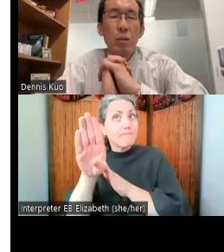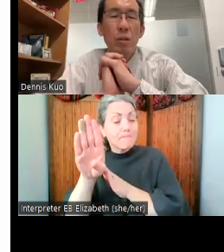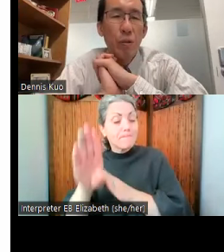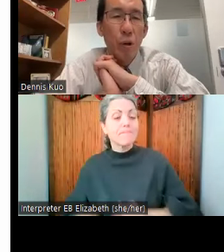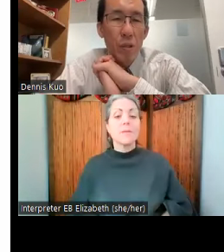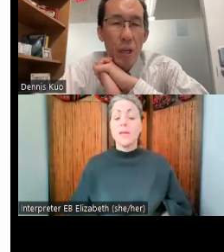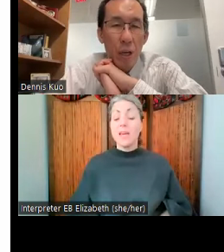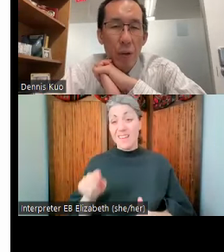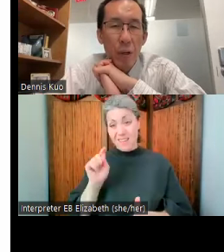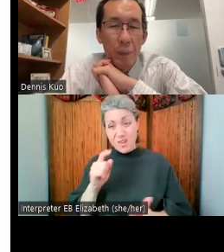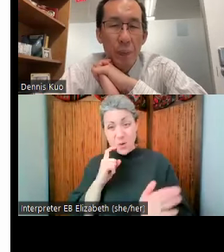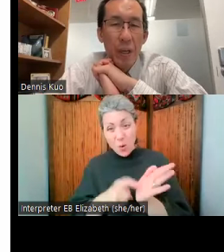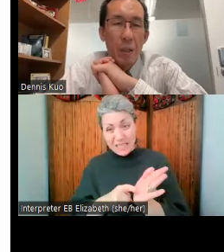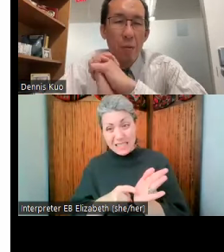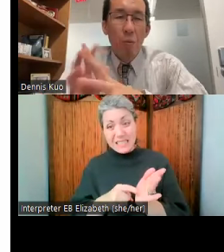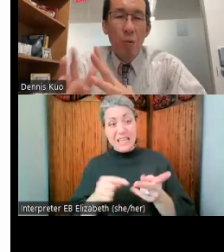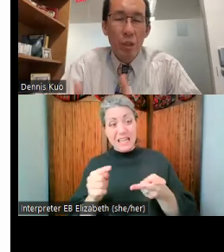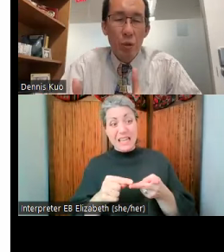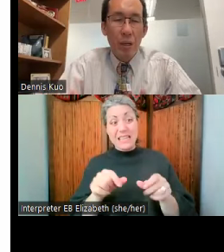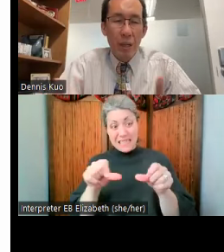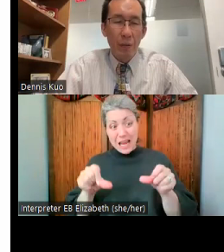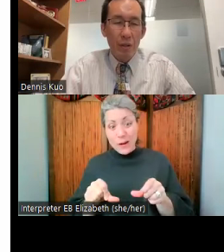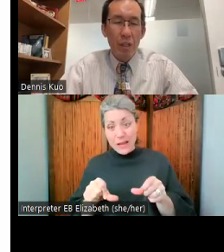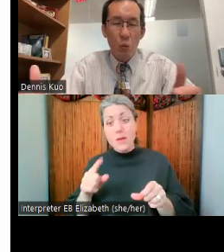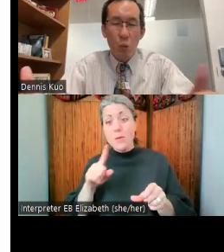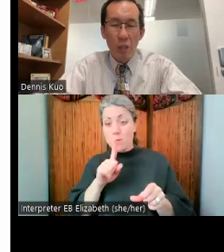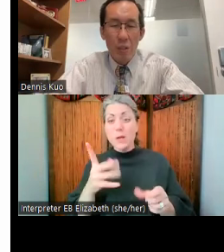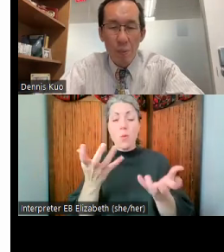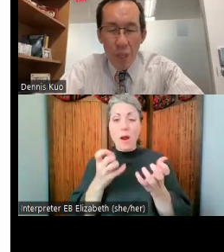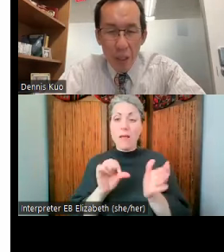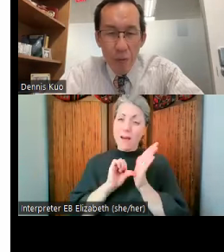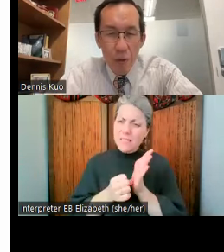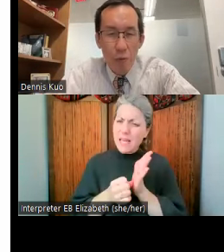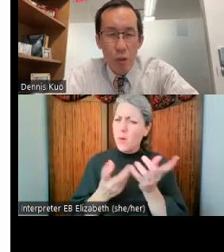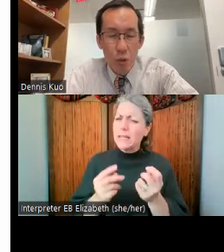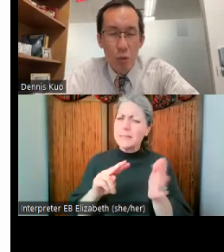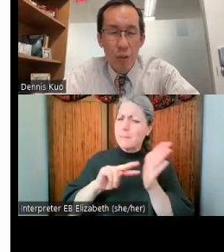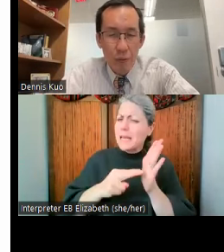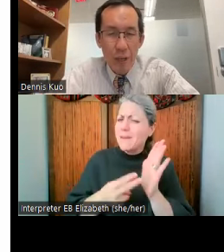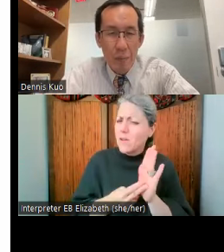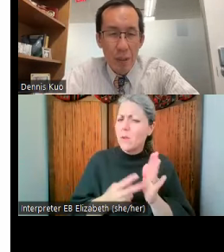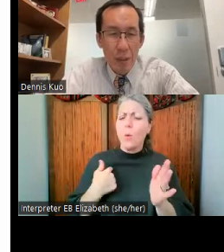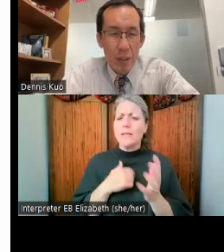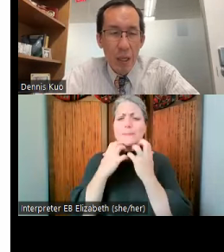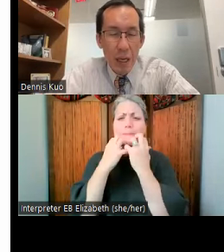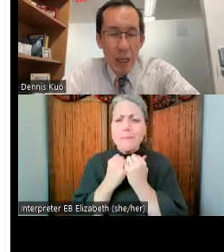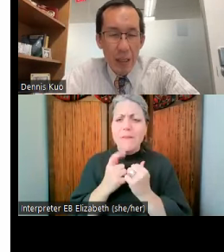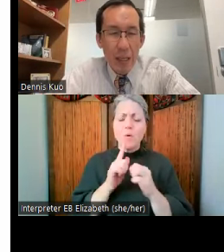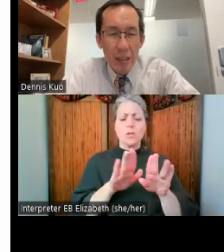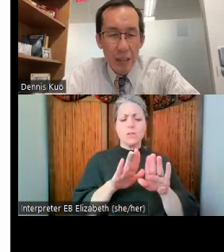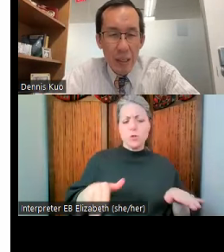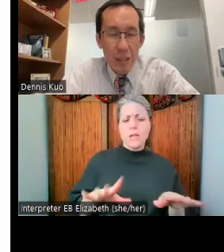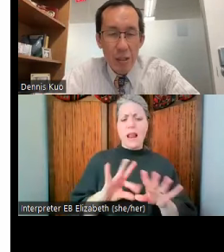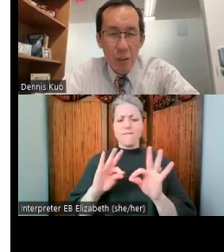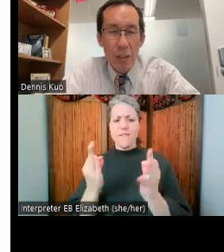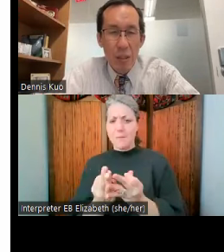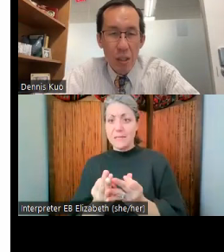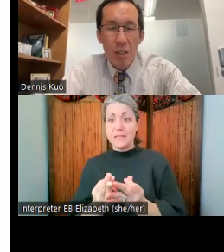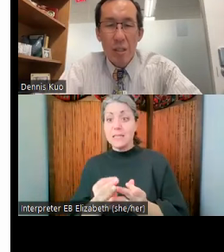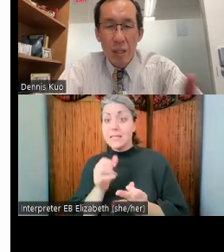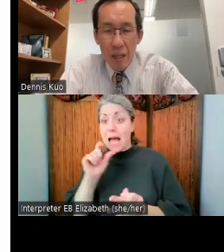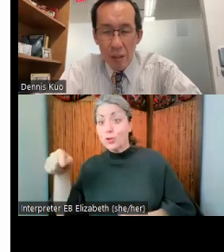under this focus area, that we're really trying to emphasize what is meaningful for children and families and not